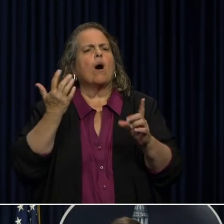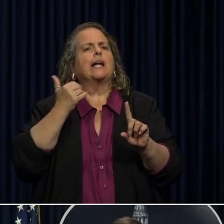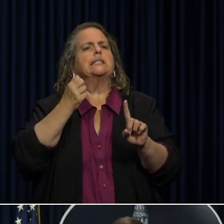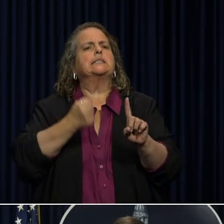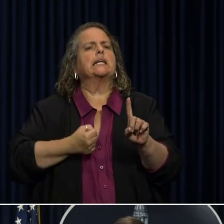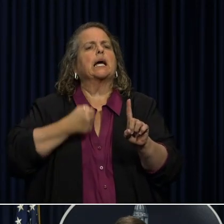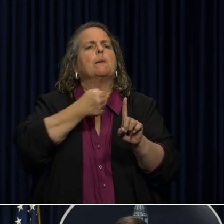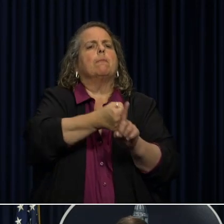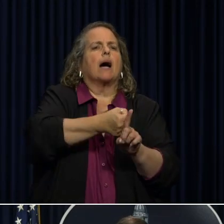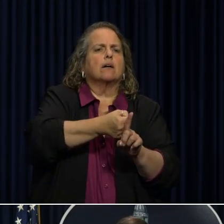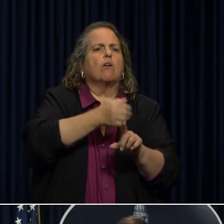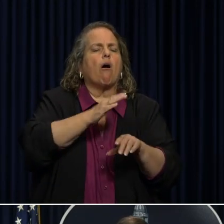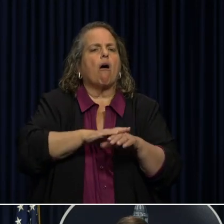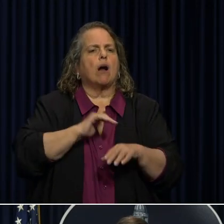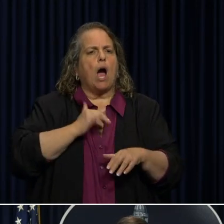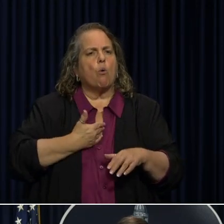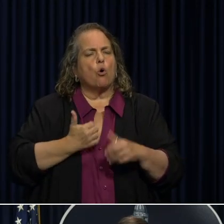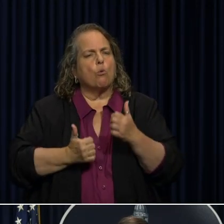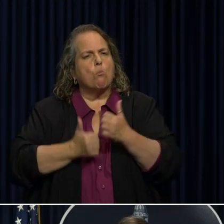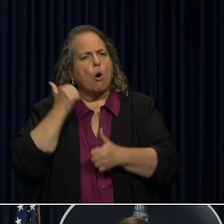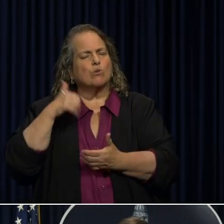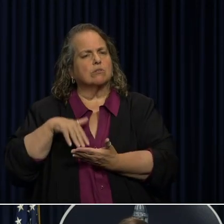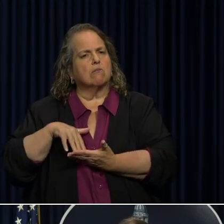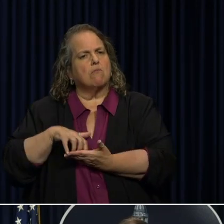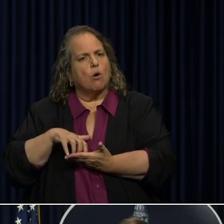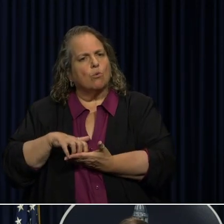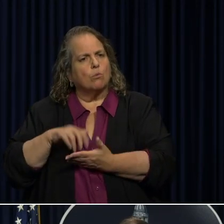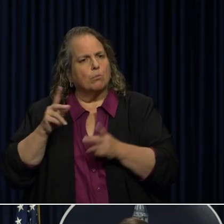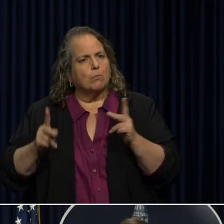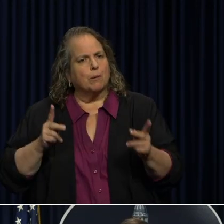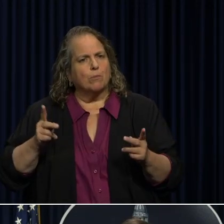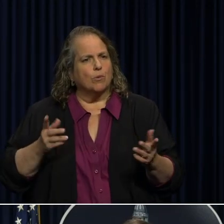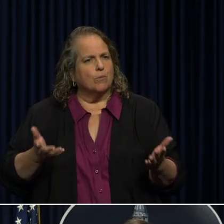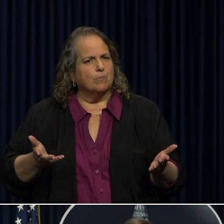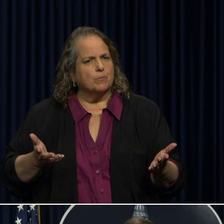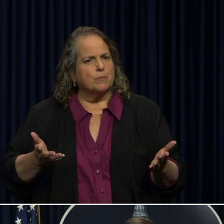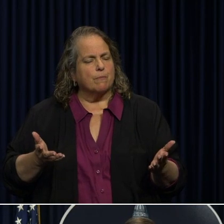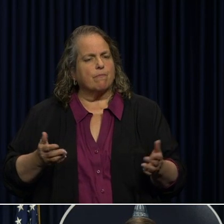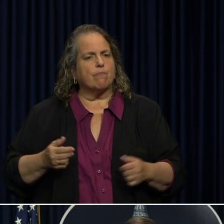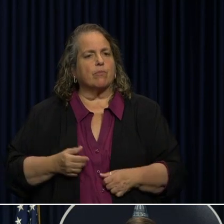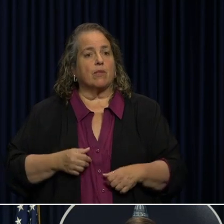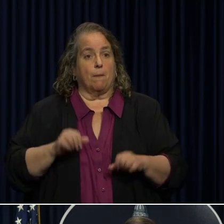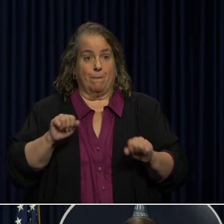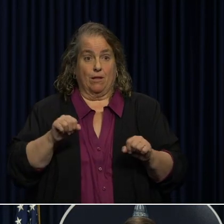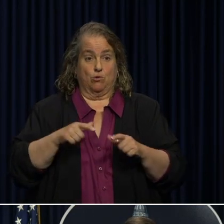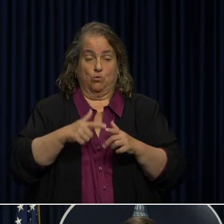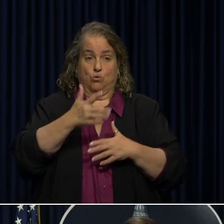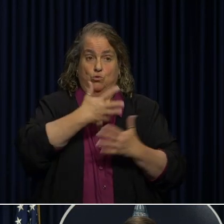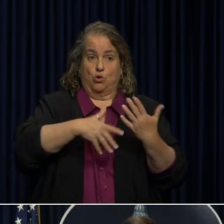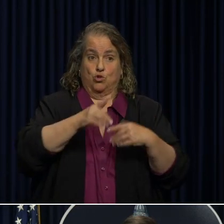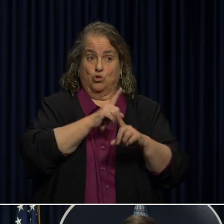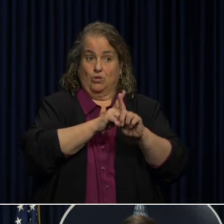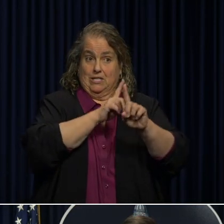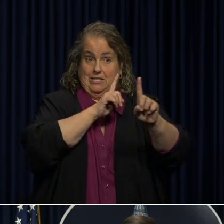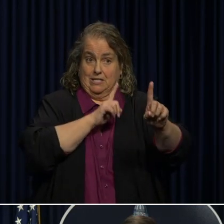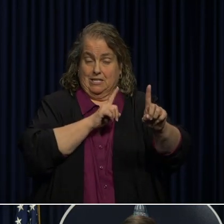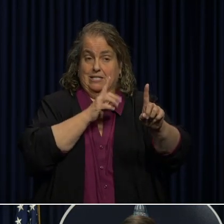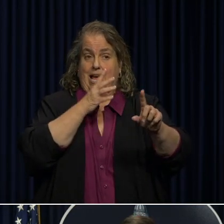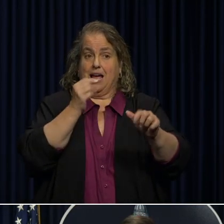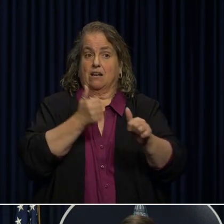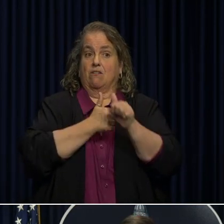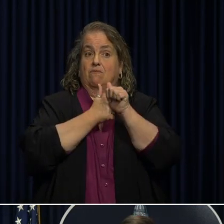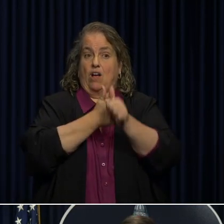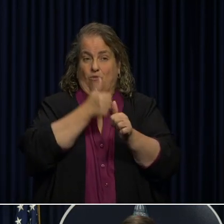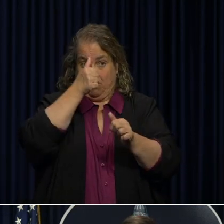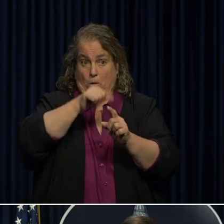on our most vulnerable. Ability to socially distance and follow Centers for Disease Control and